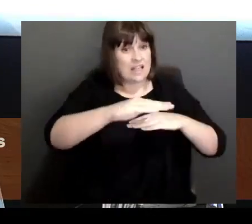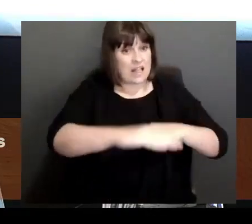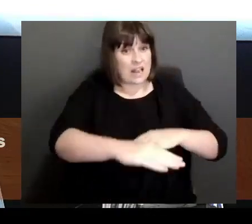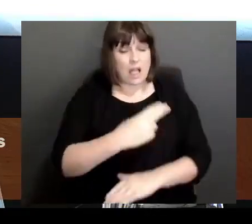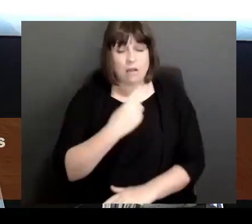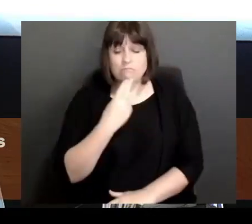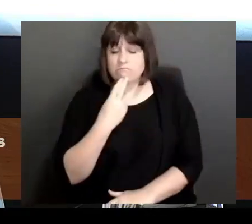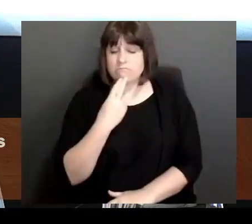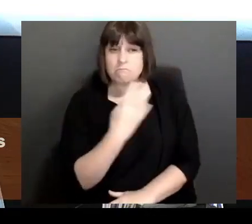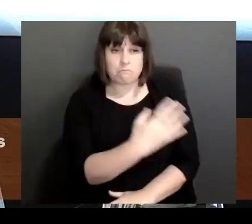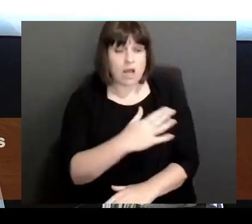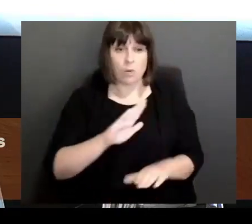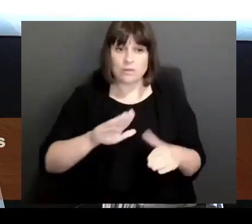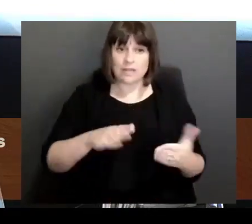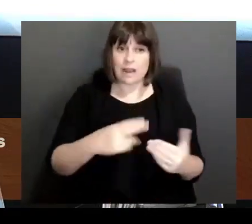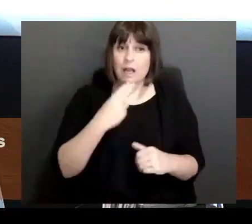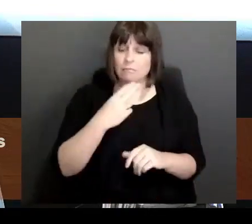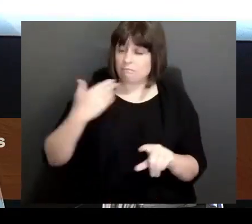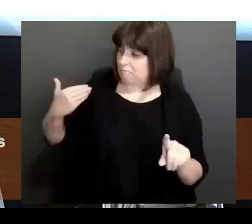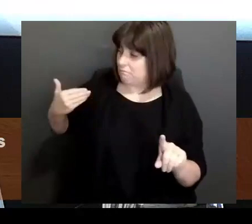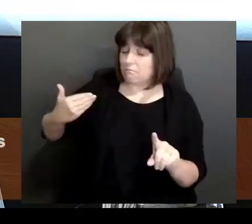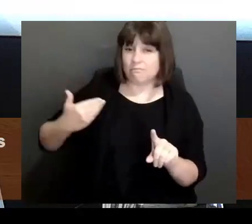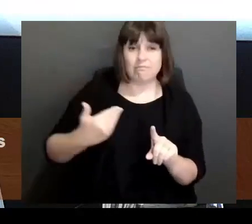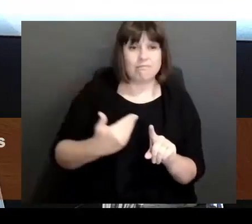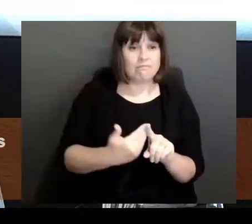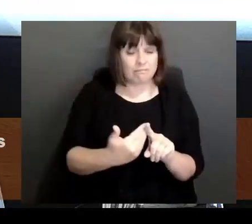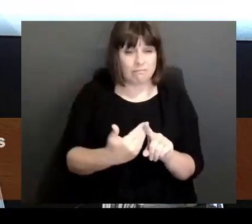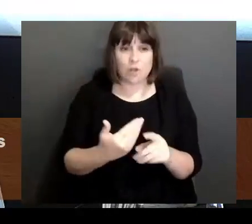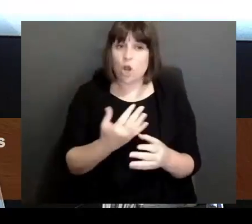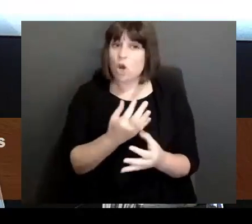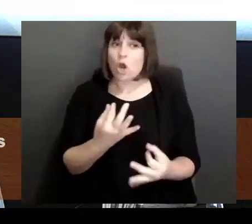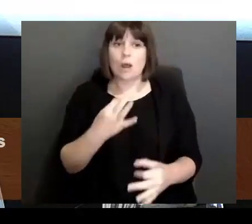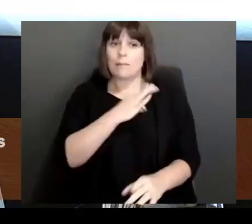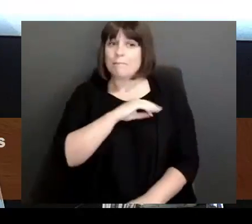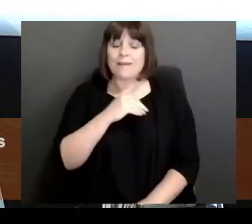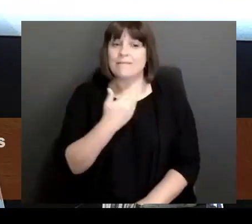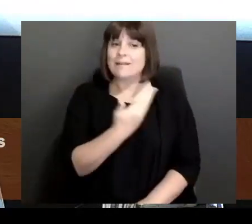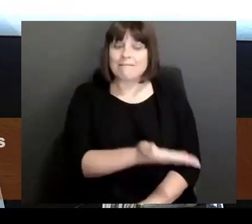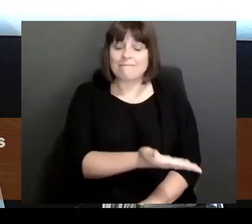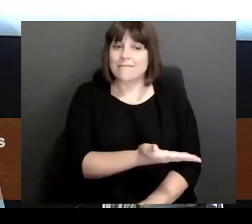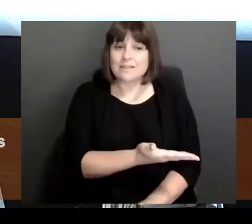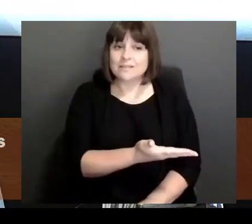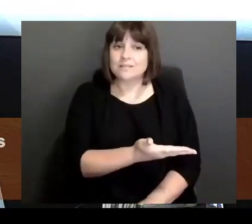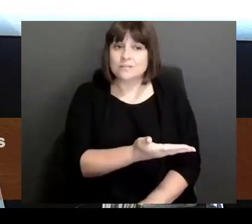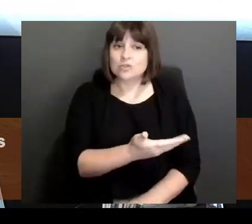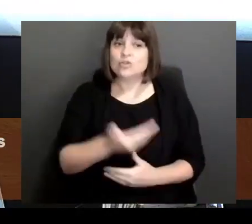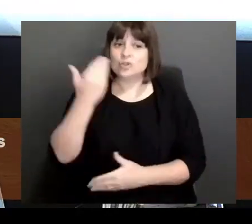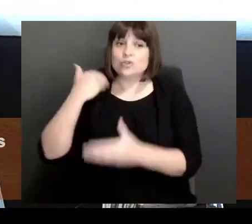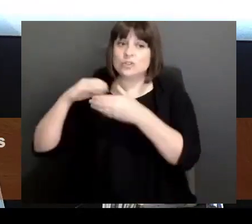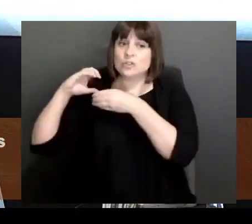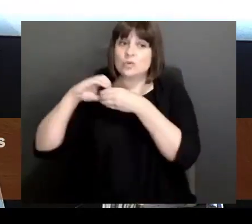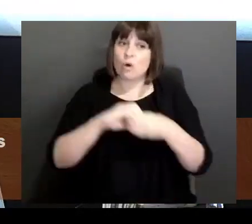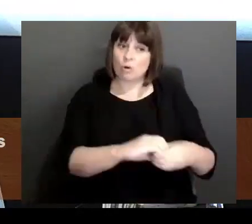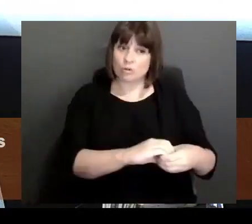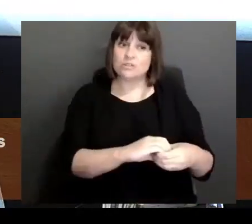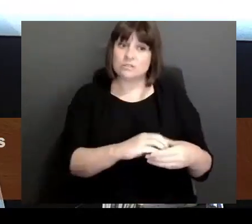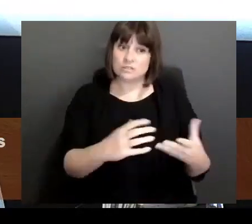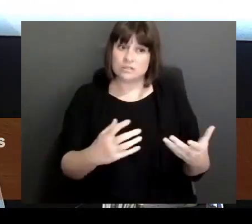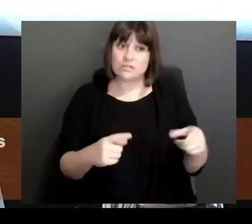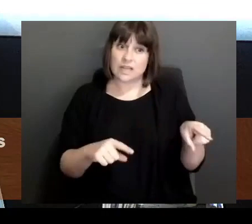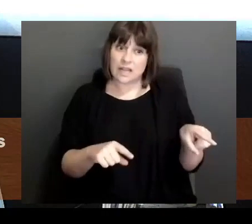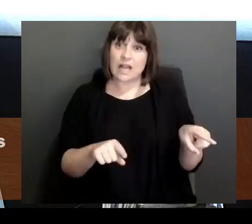came with no benefit to traditional owners. And certainly it was despite traditional